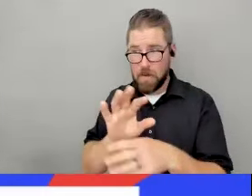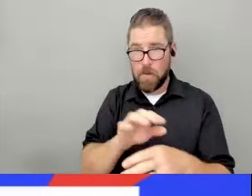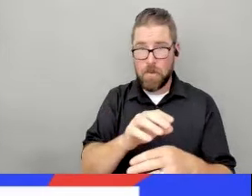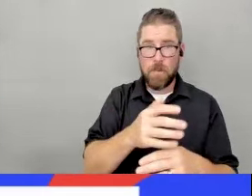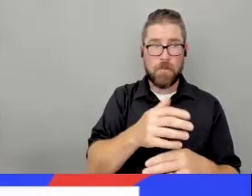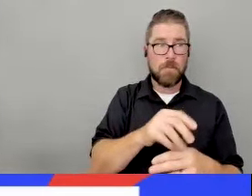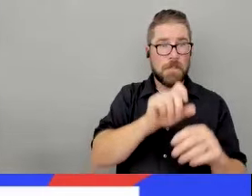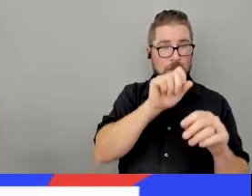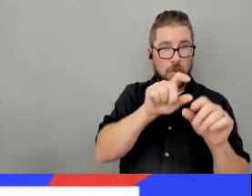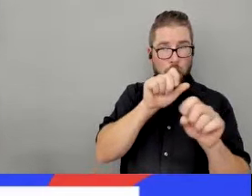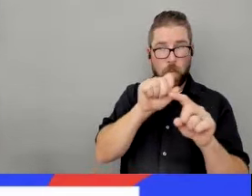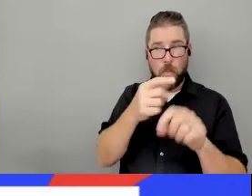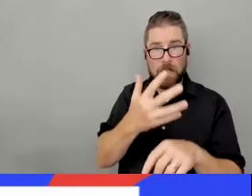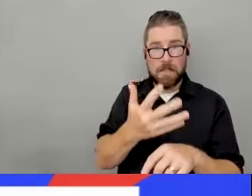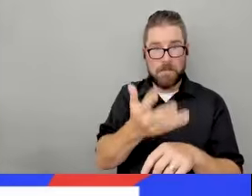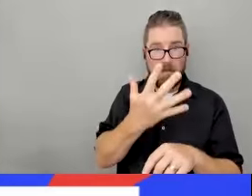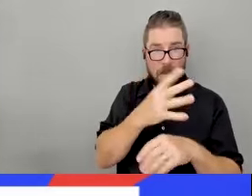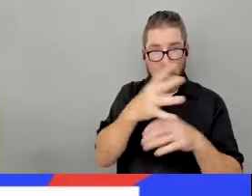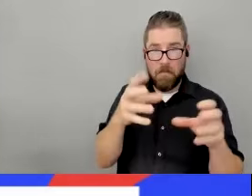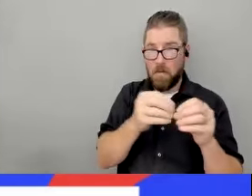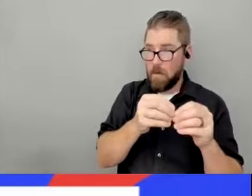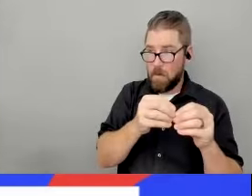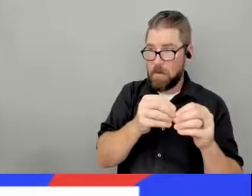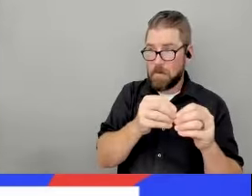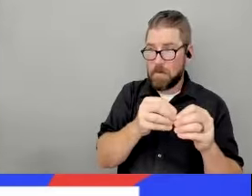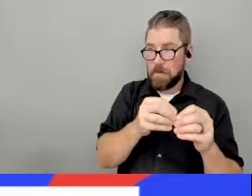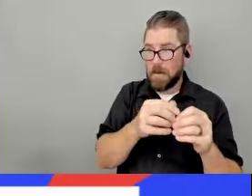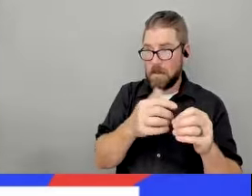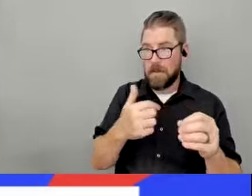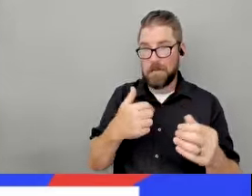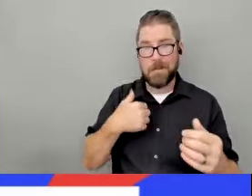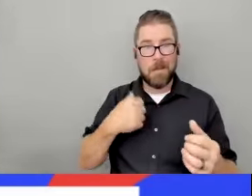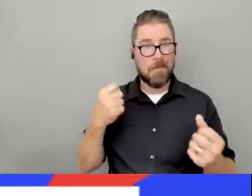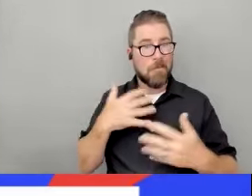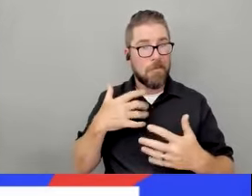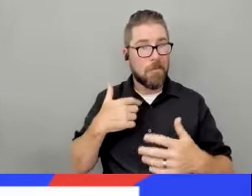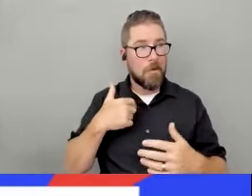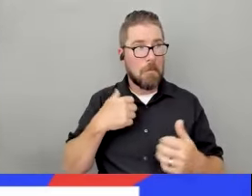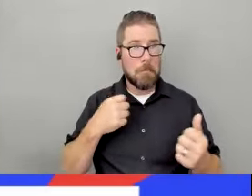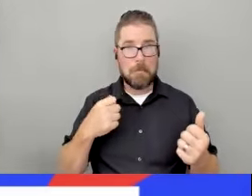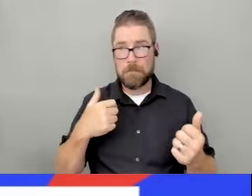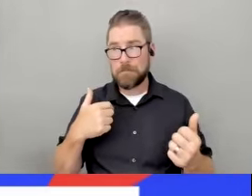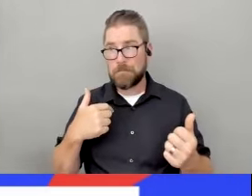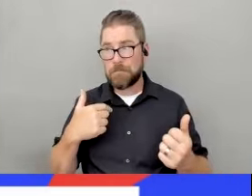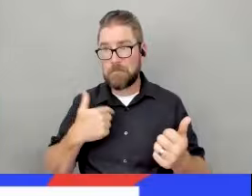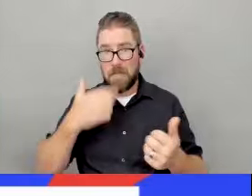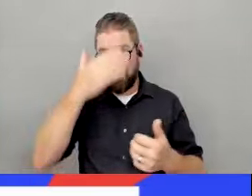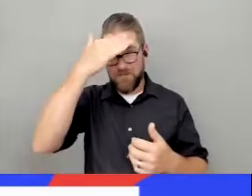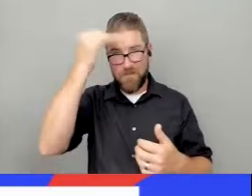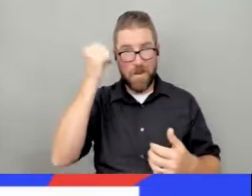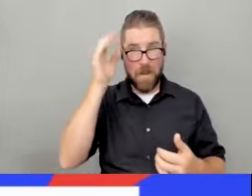would forget to do those 5 videos at 5 points each. There's some really cool things.